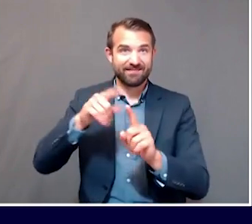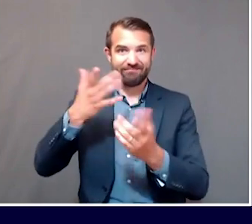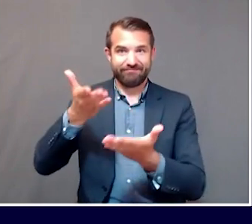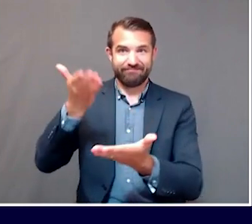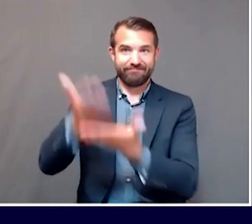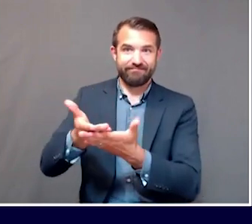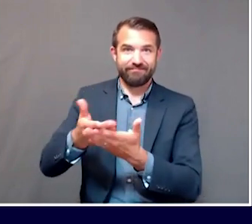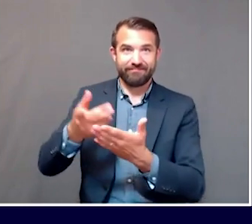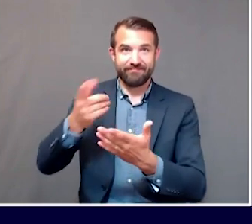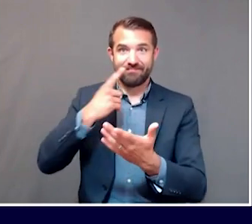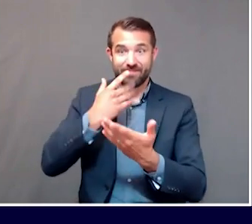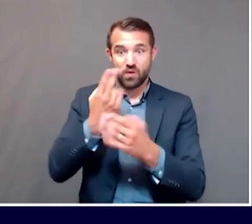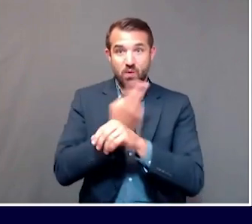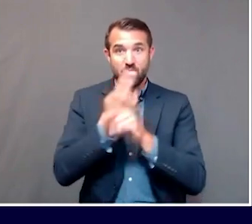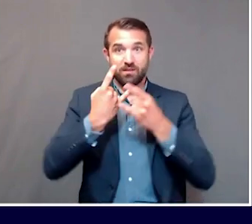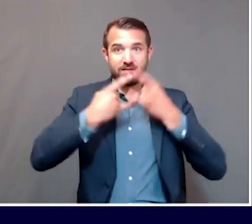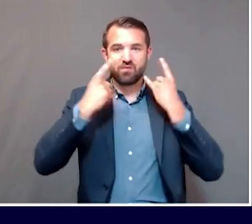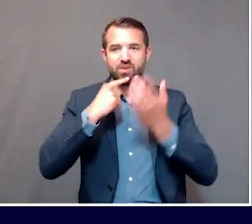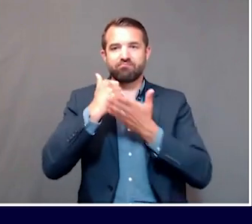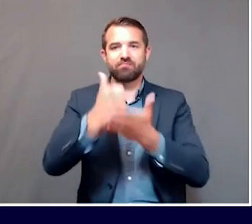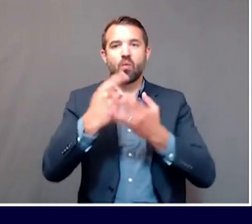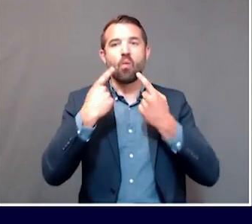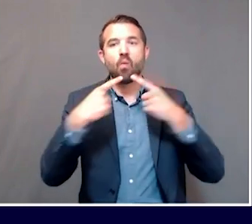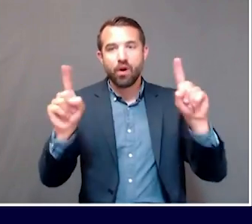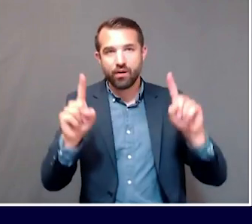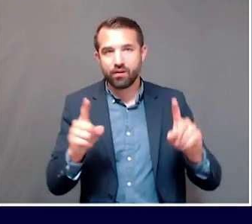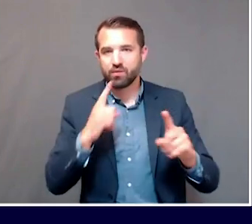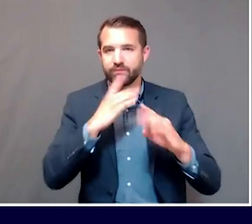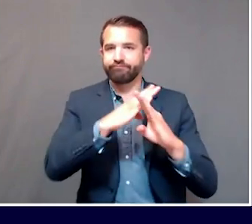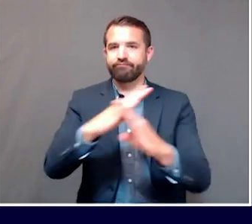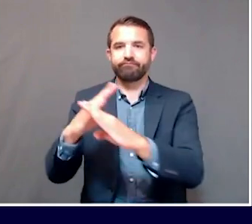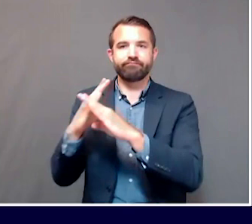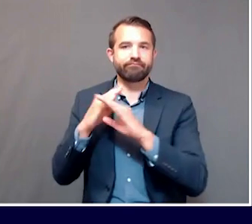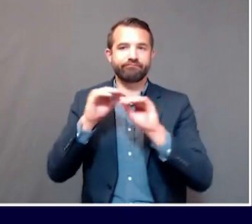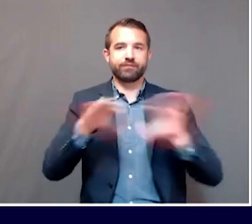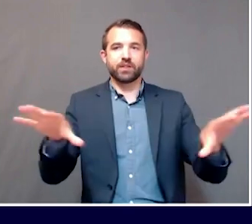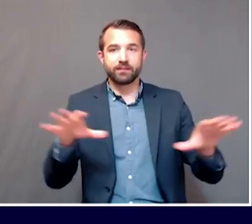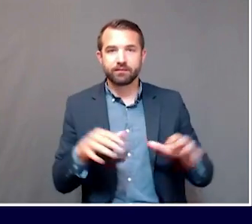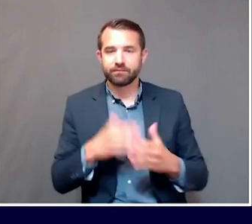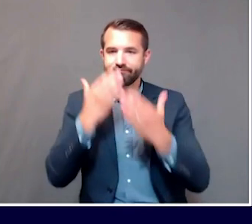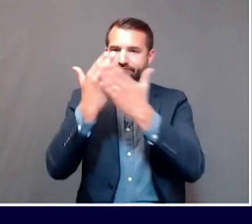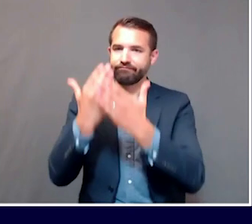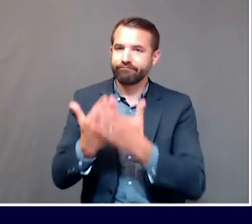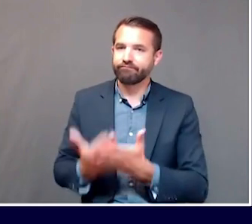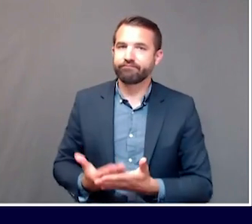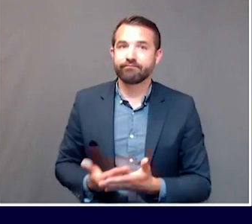quite strong. All the more reason I really urge everyone to wear a mask as they're going out.